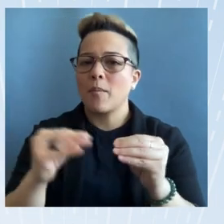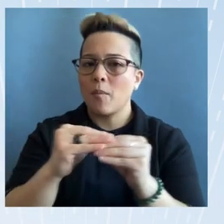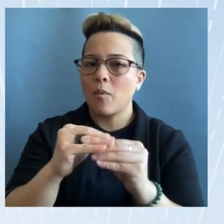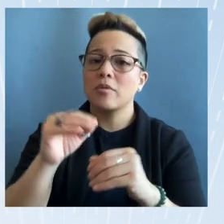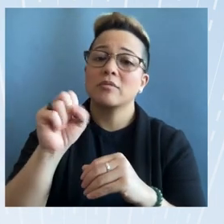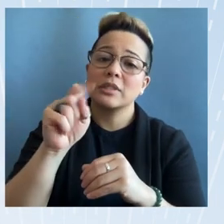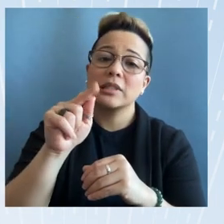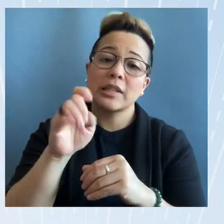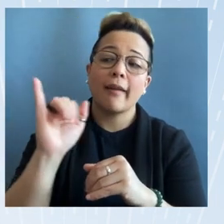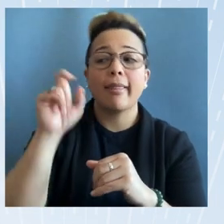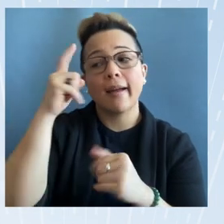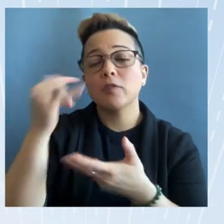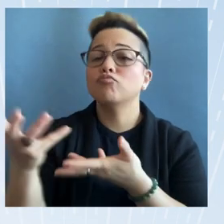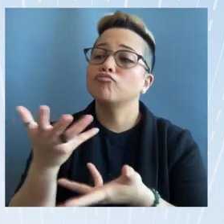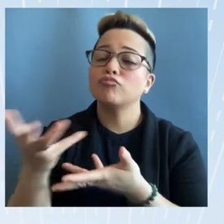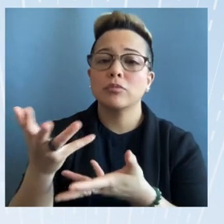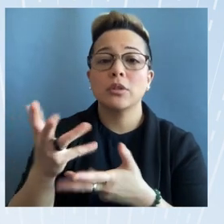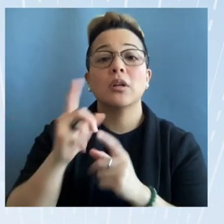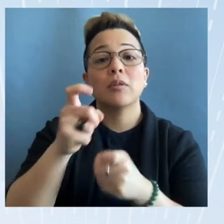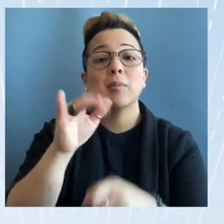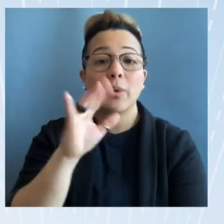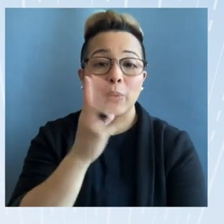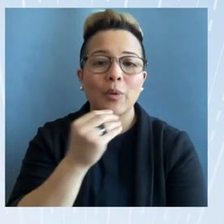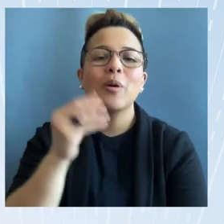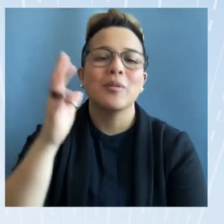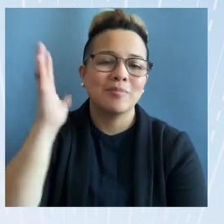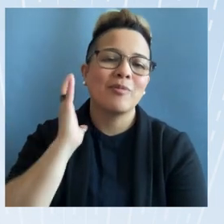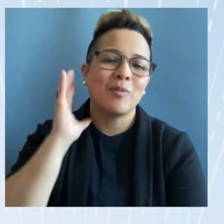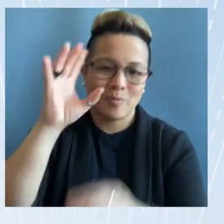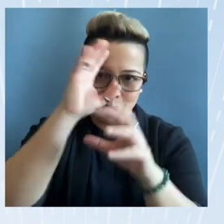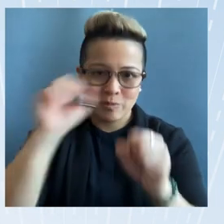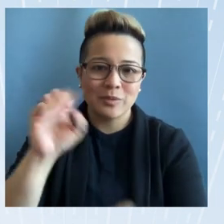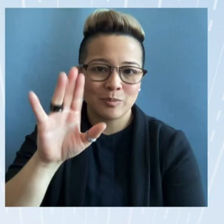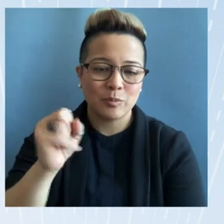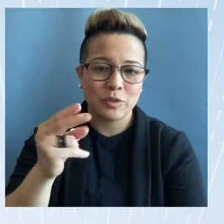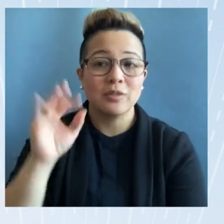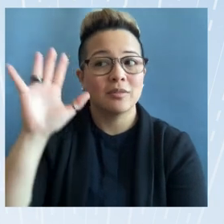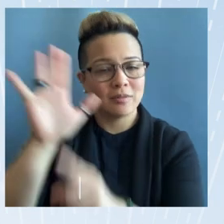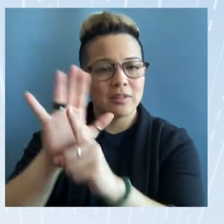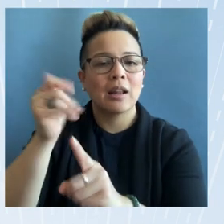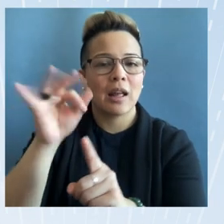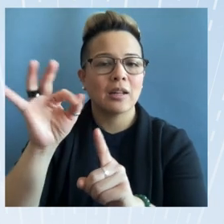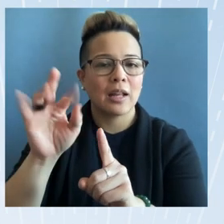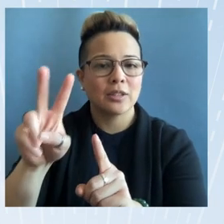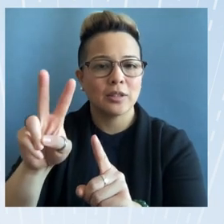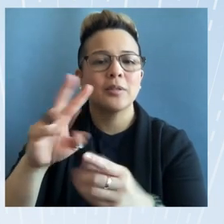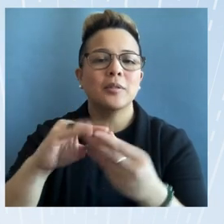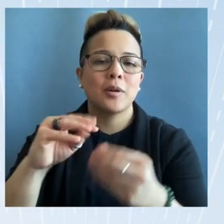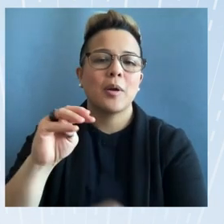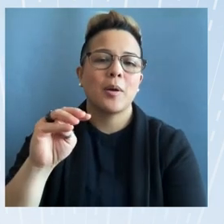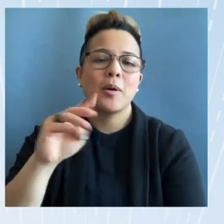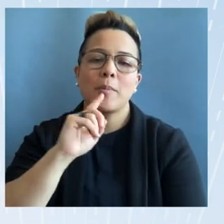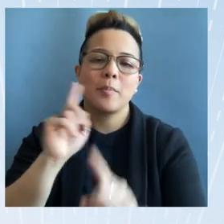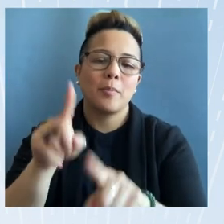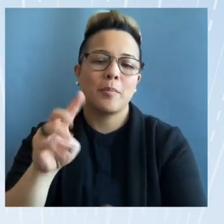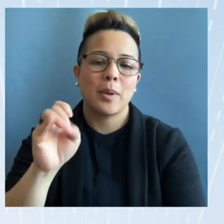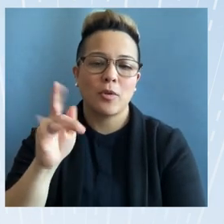treatment granted in President George H.W. Bush's 1992 memorandum.